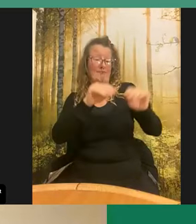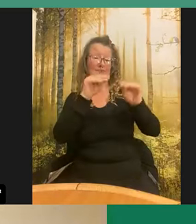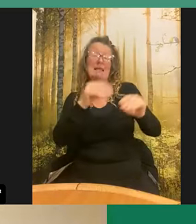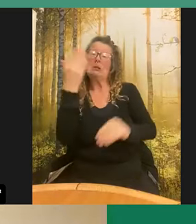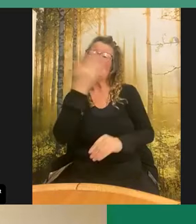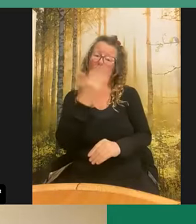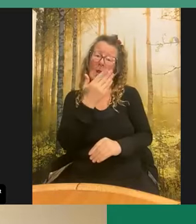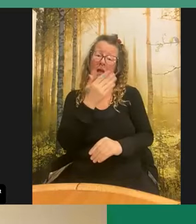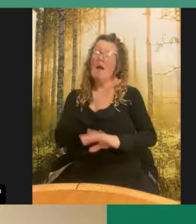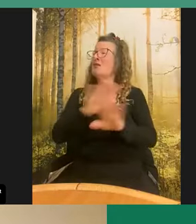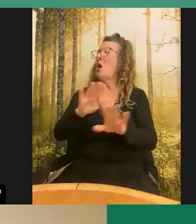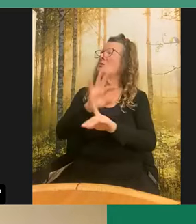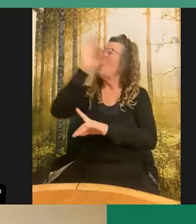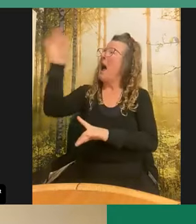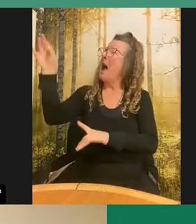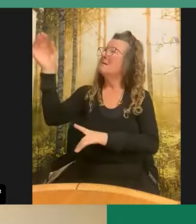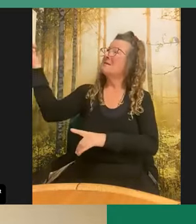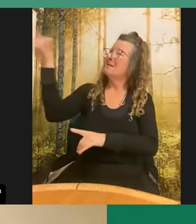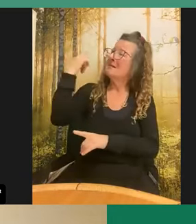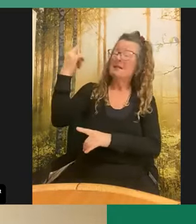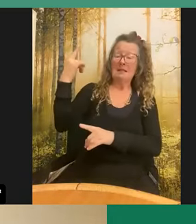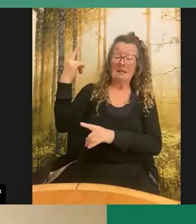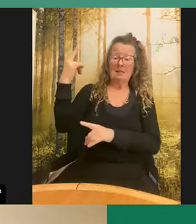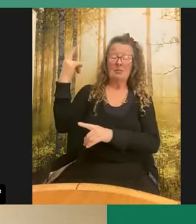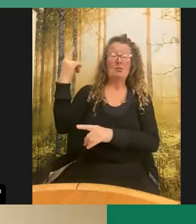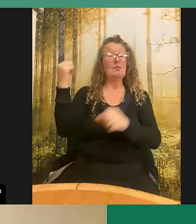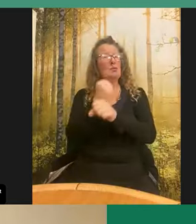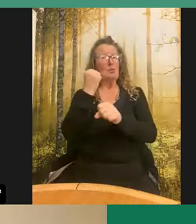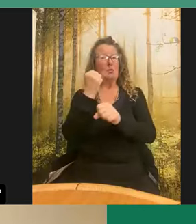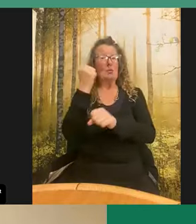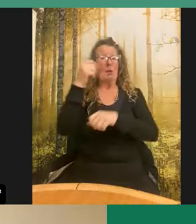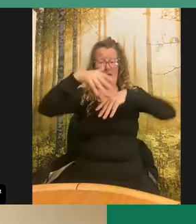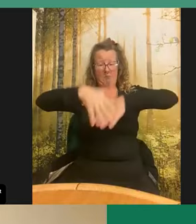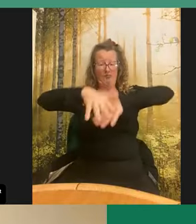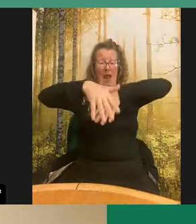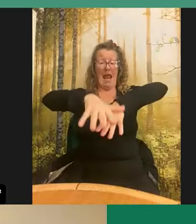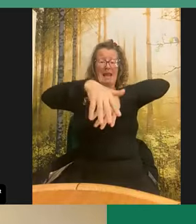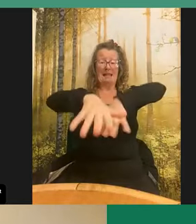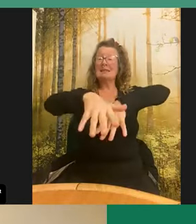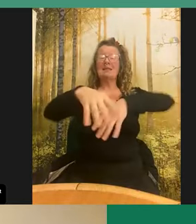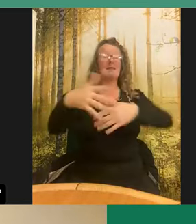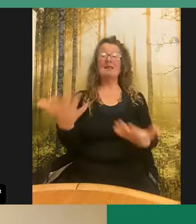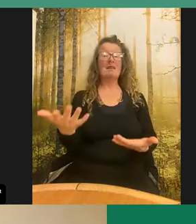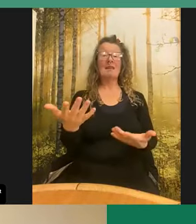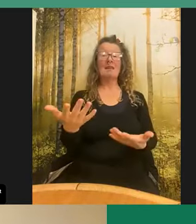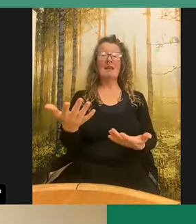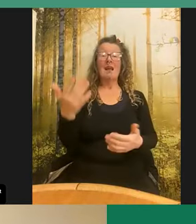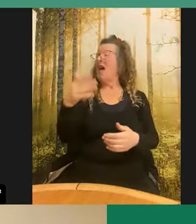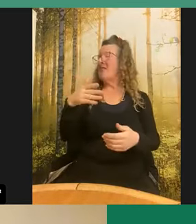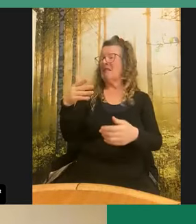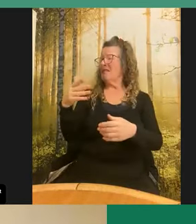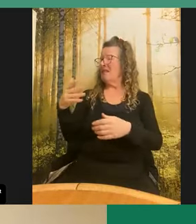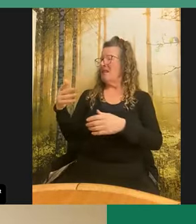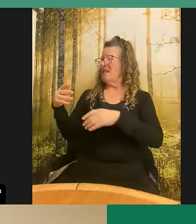military regiments to victory parades, and actually to disband them without pay,